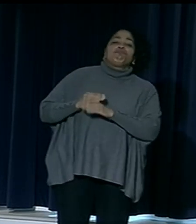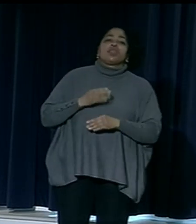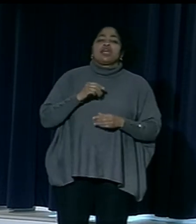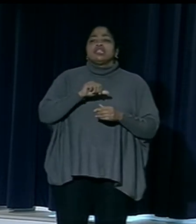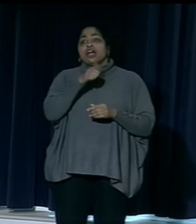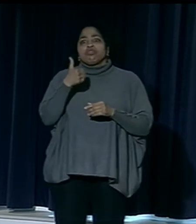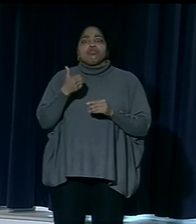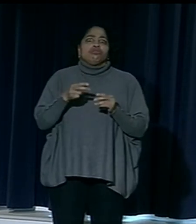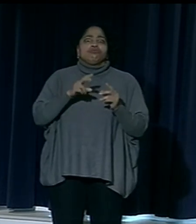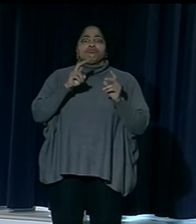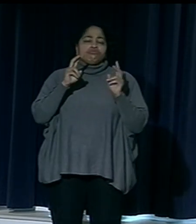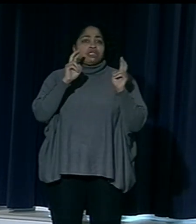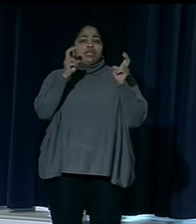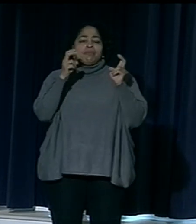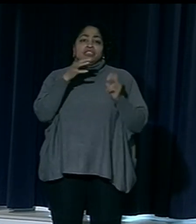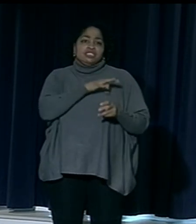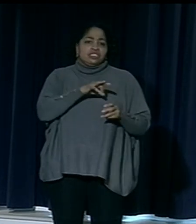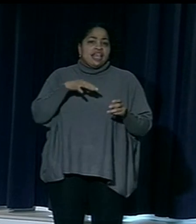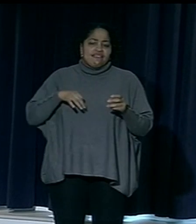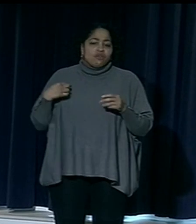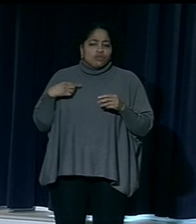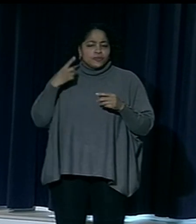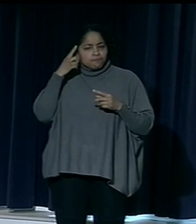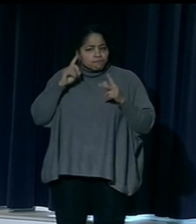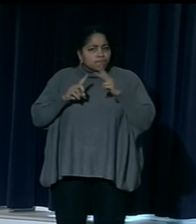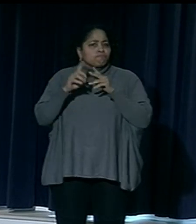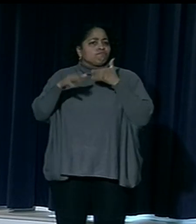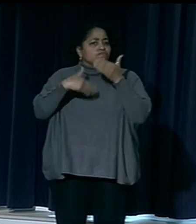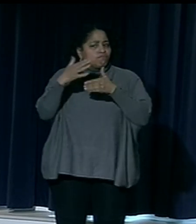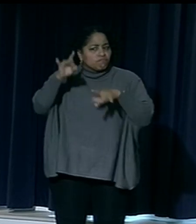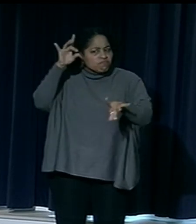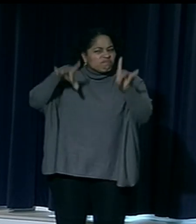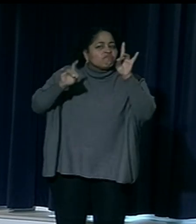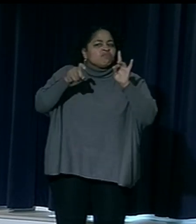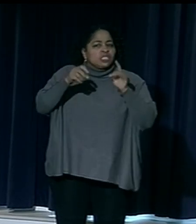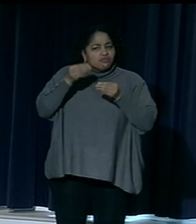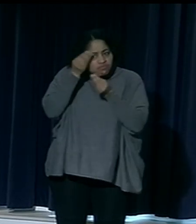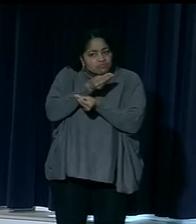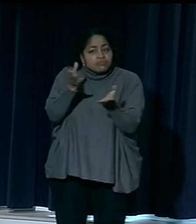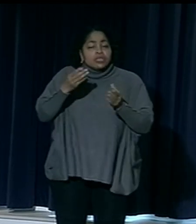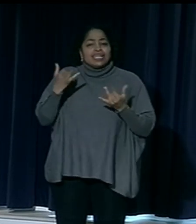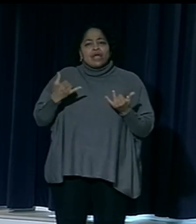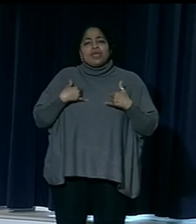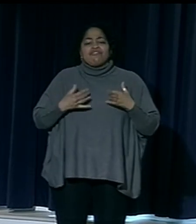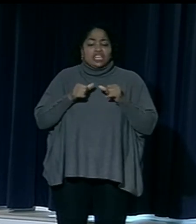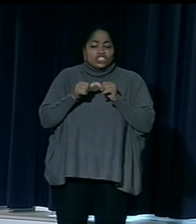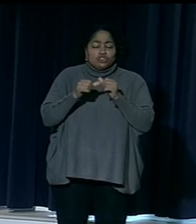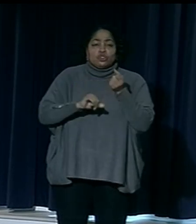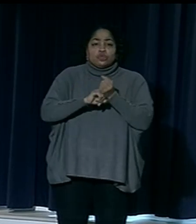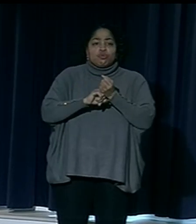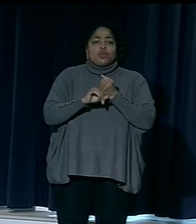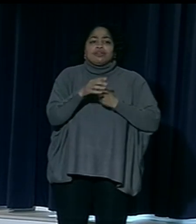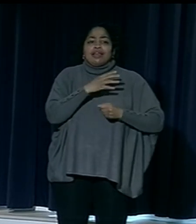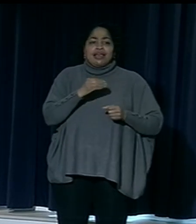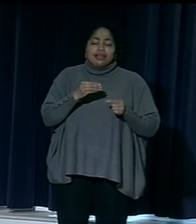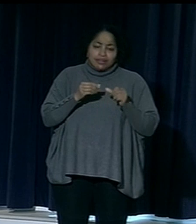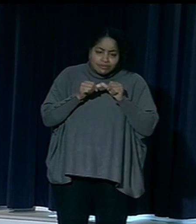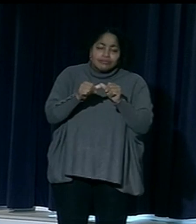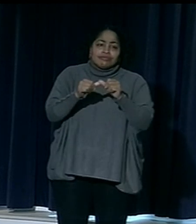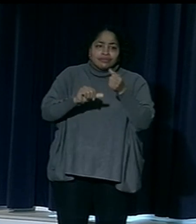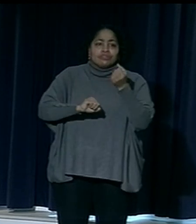other topics which the staff really comes to us. So now that we have some continued support, some additional support from the Vedicuti family, we're able to bring